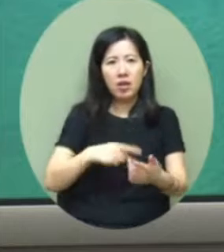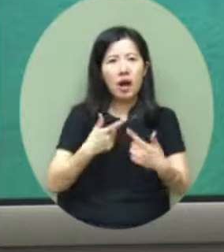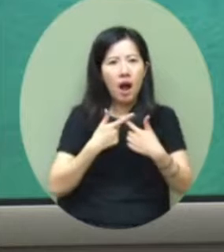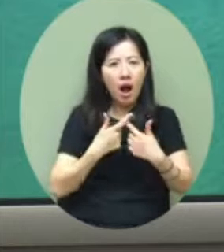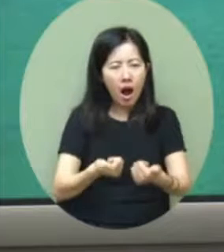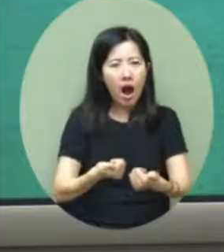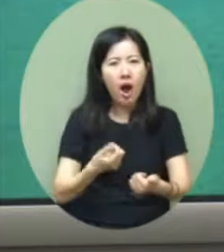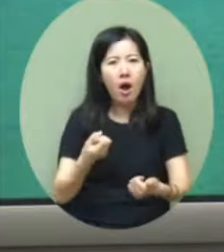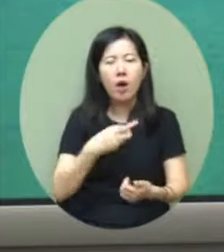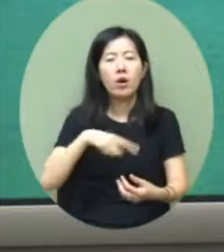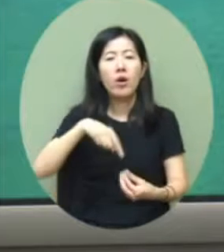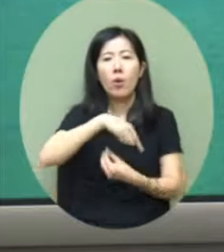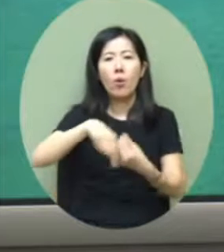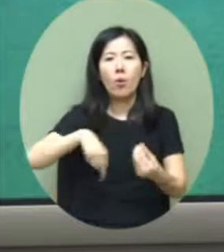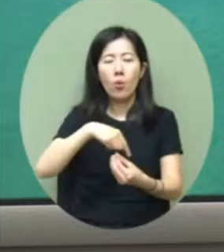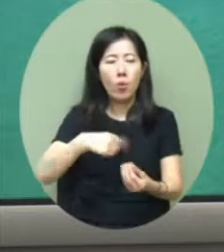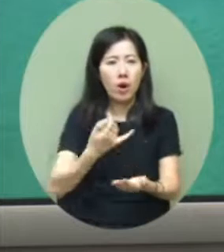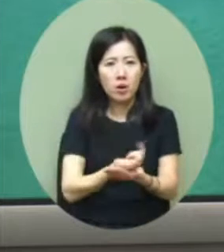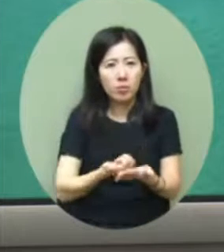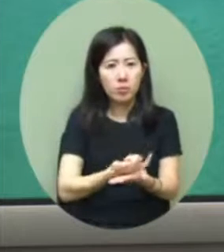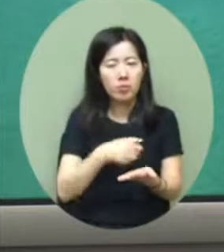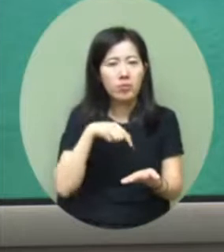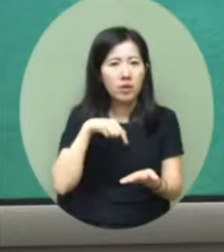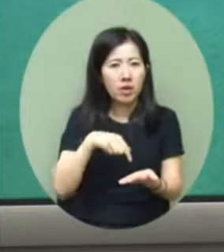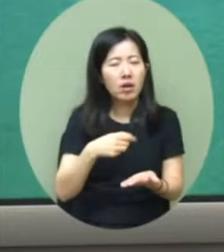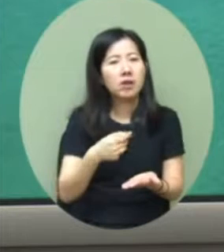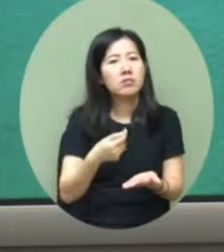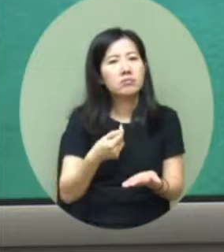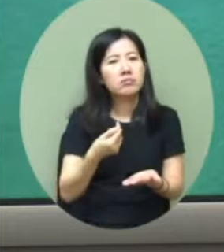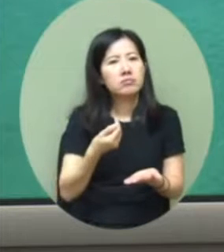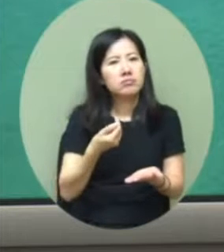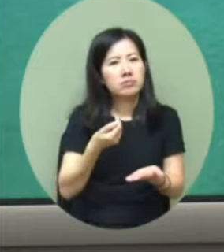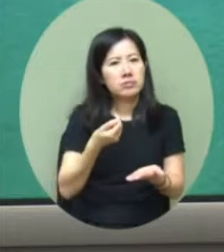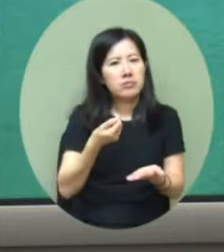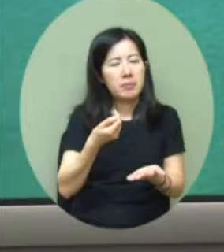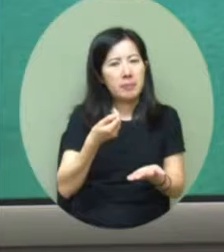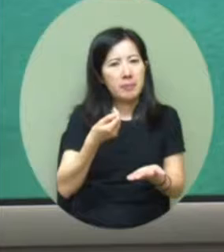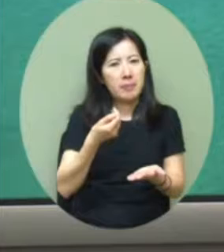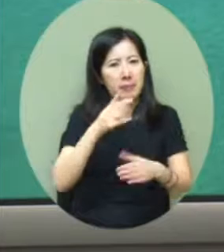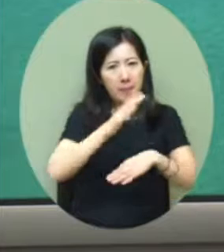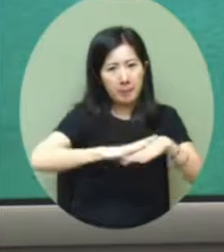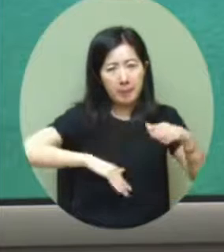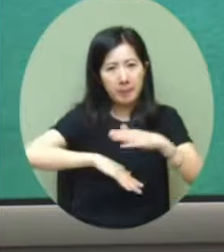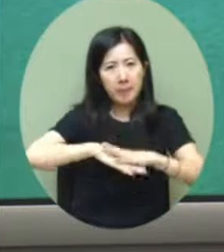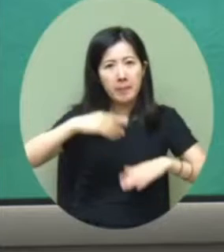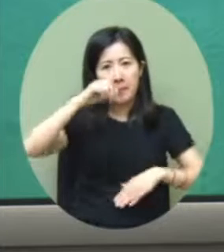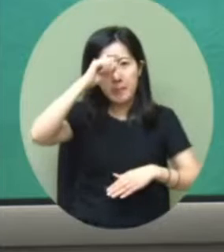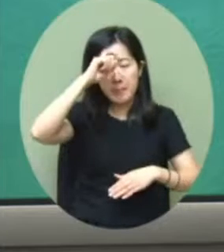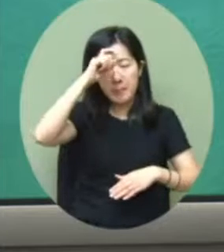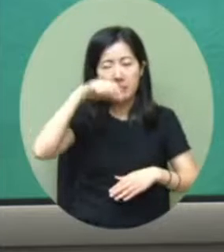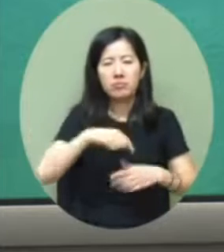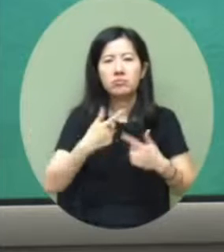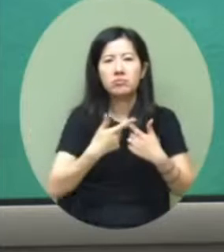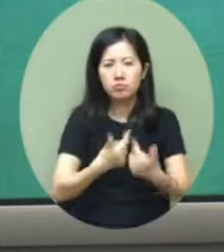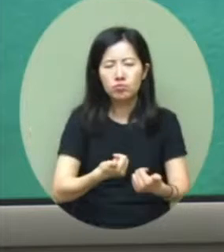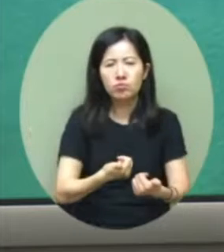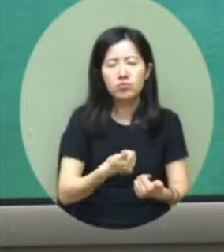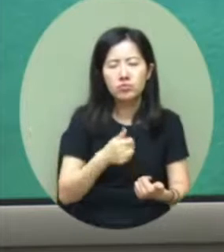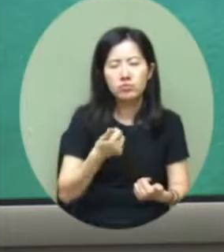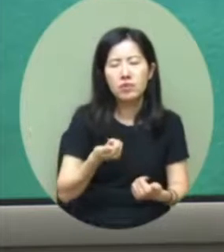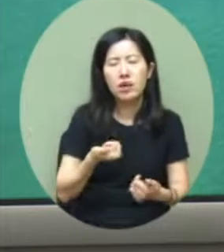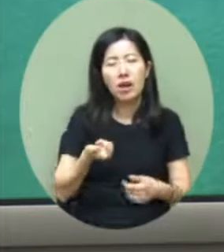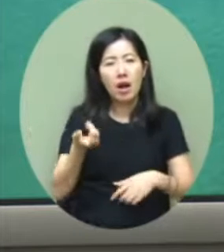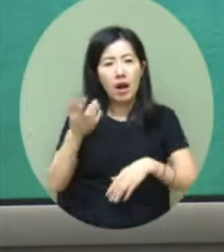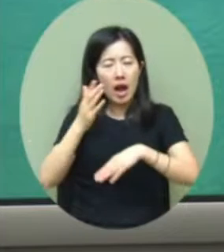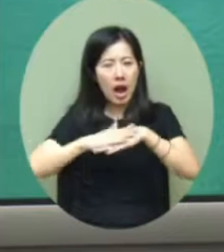to environmental impact assessment exercises. We follow the rules. We act in accordance with the